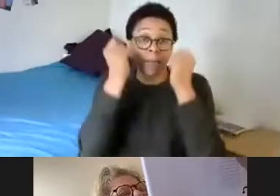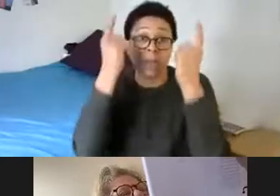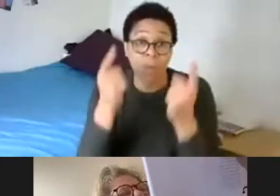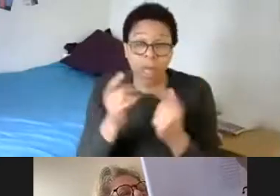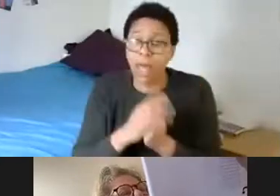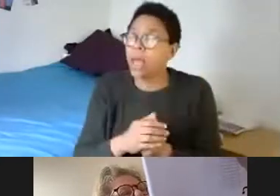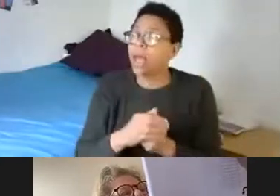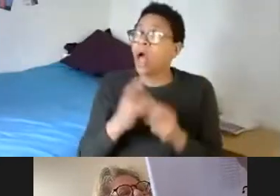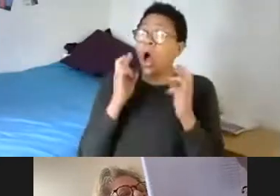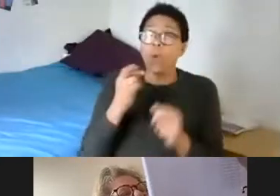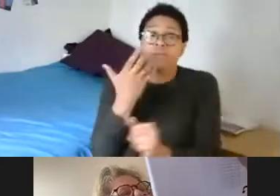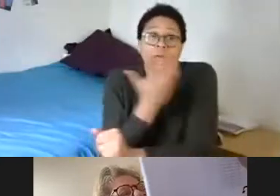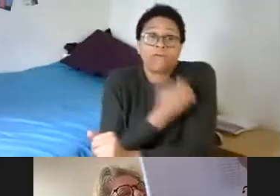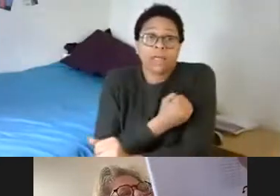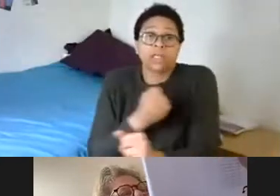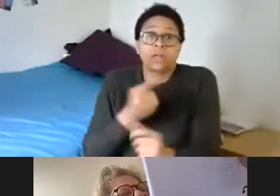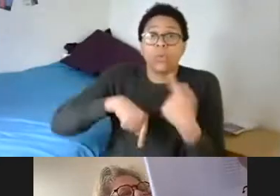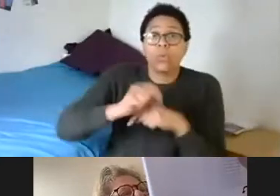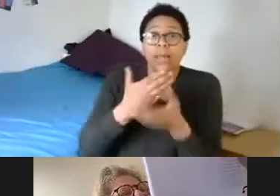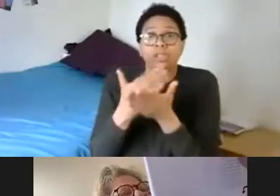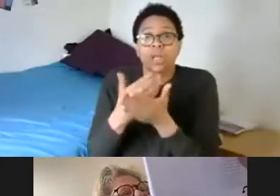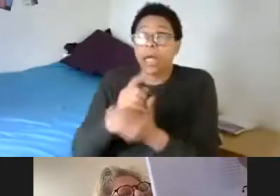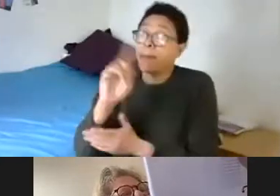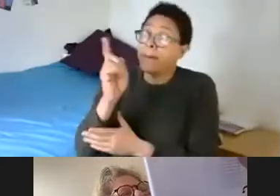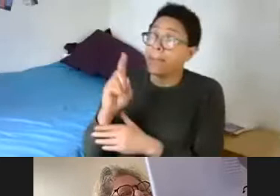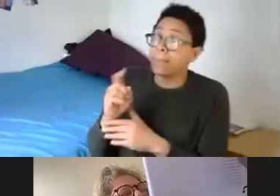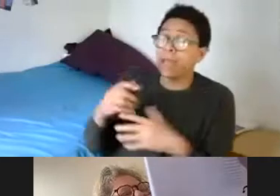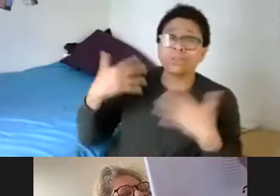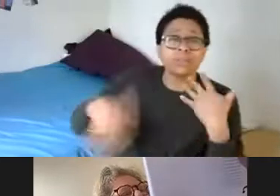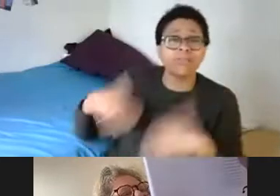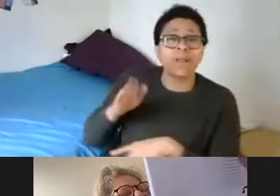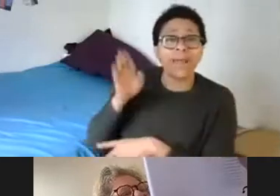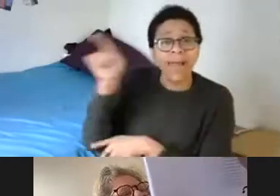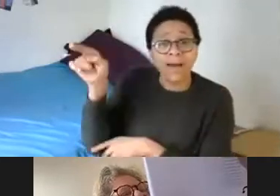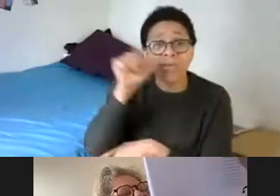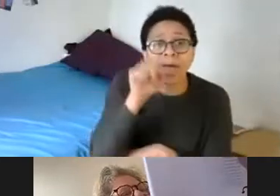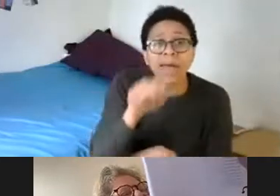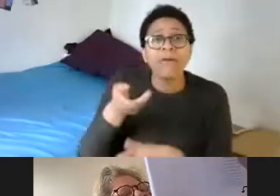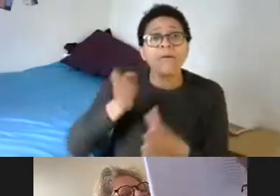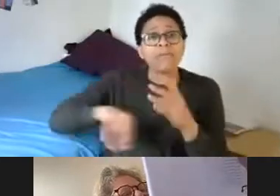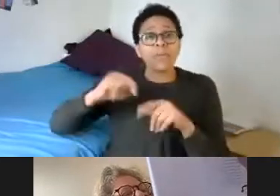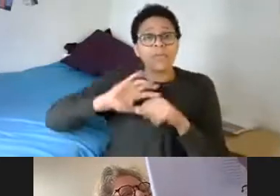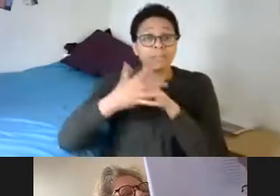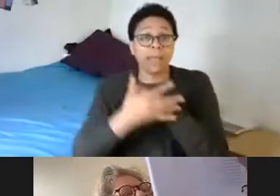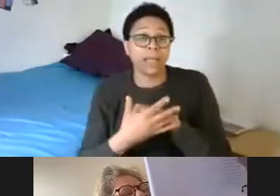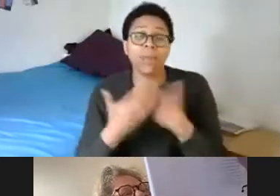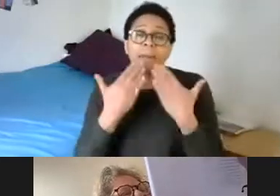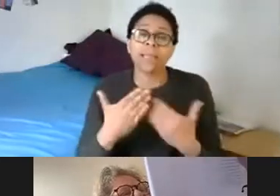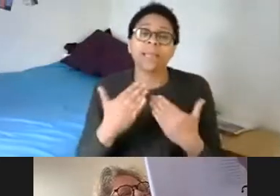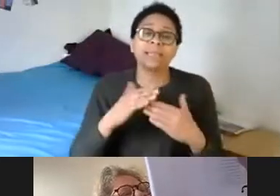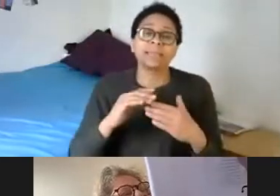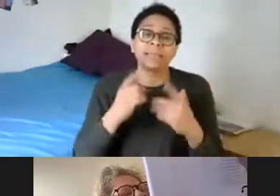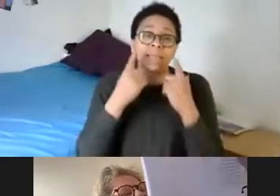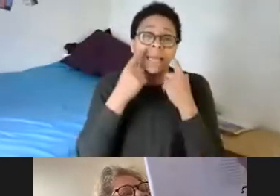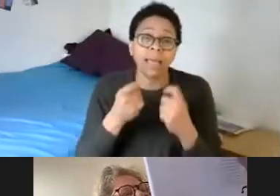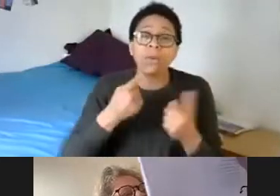vaccine we can share. For people are suffering out there. From this pandemic, please take care. We will all need time